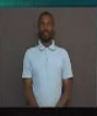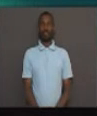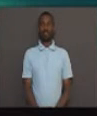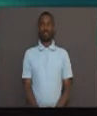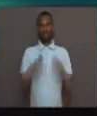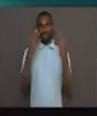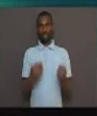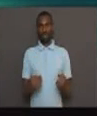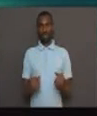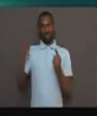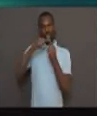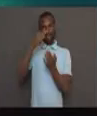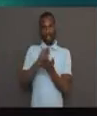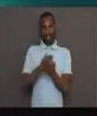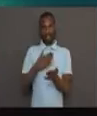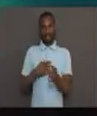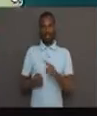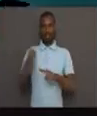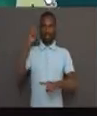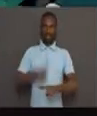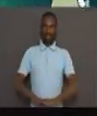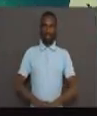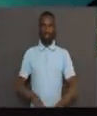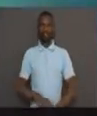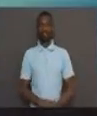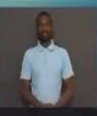Let's get back to our lesson.